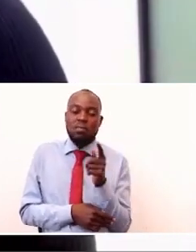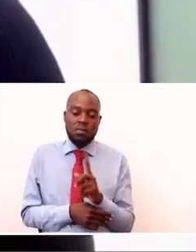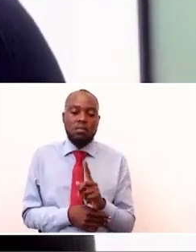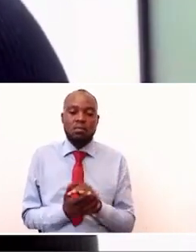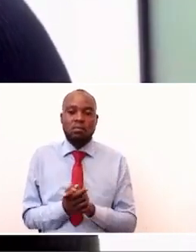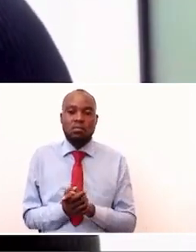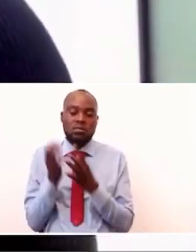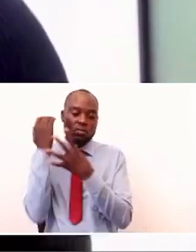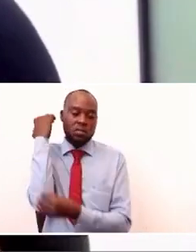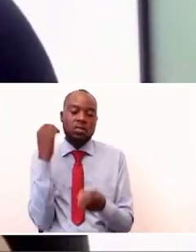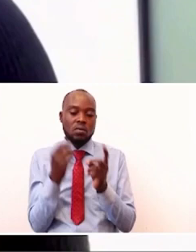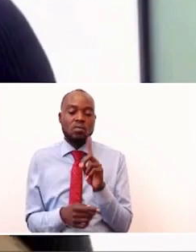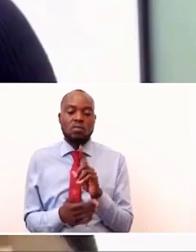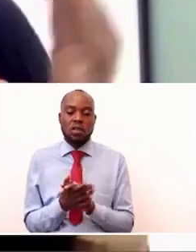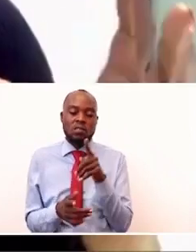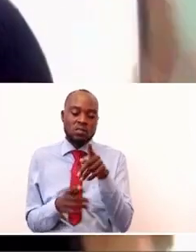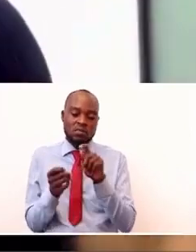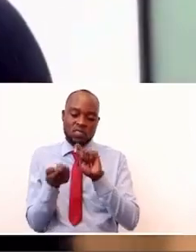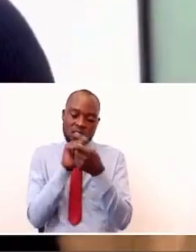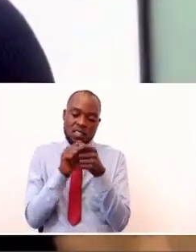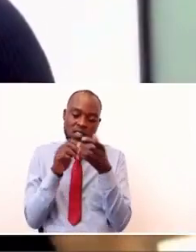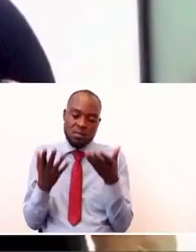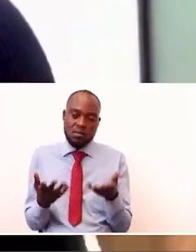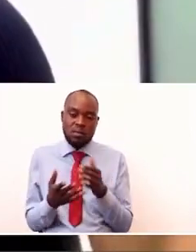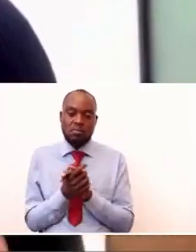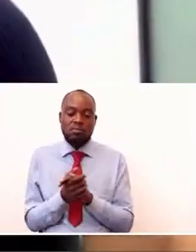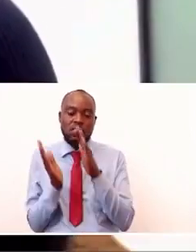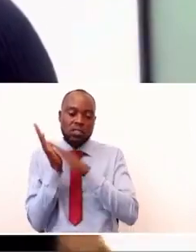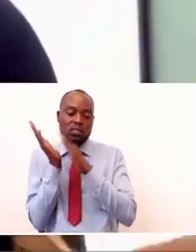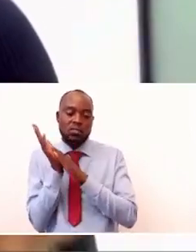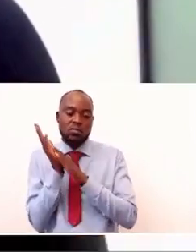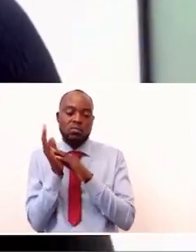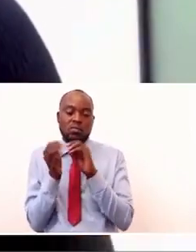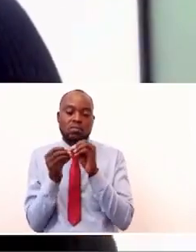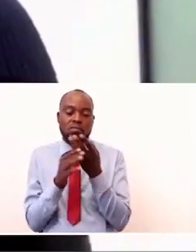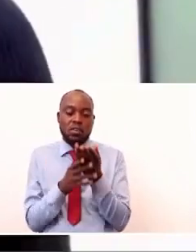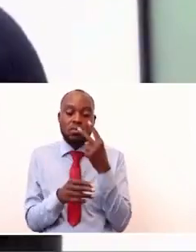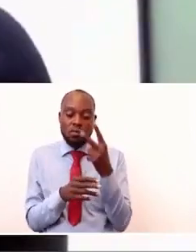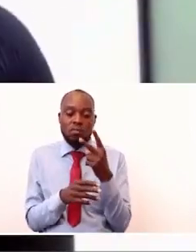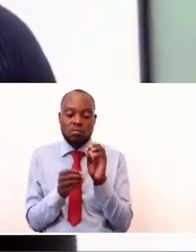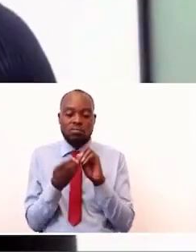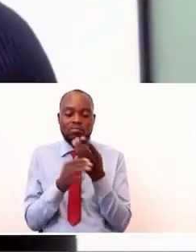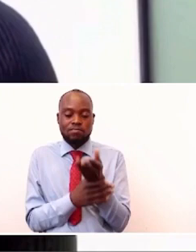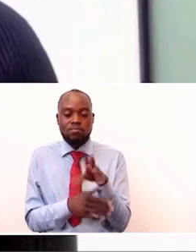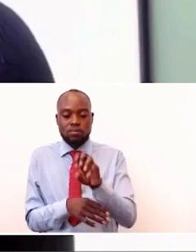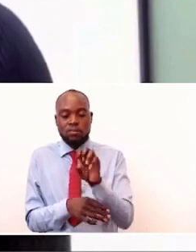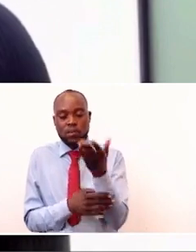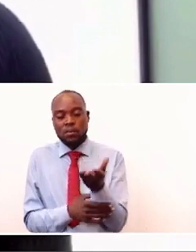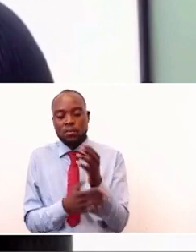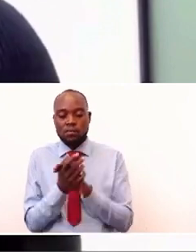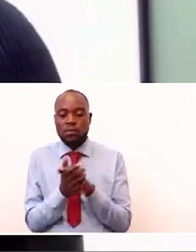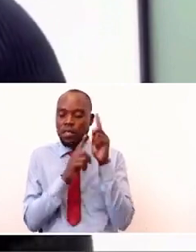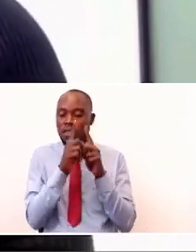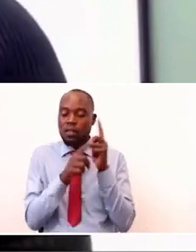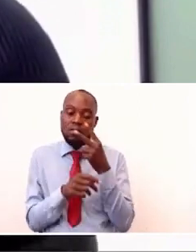not poor. So how do we change those, traditional inequalities and make sure that we actually partake of this? I think it's simply